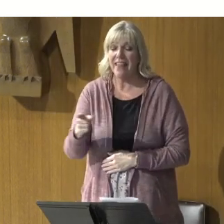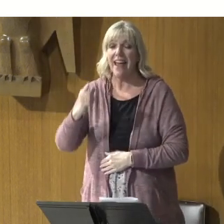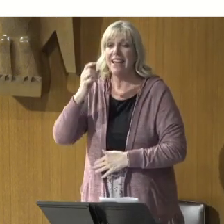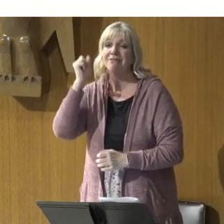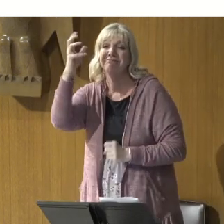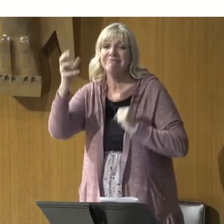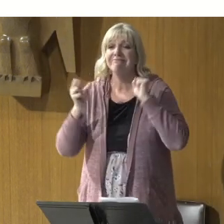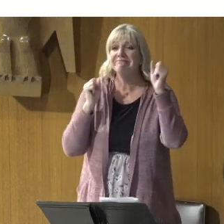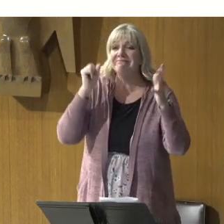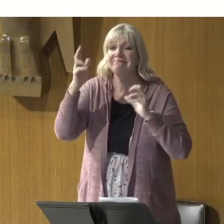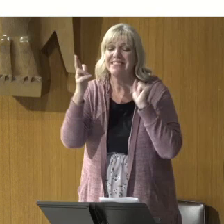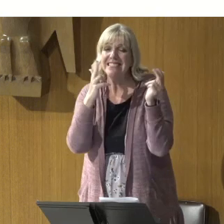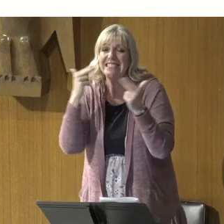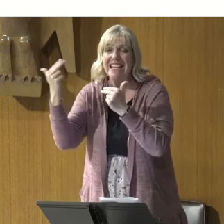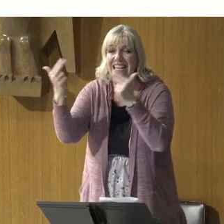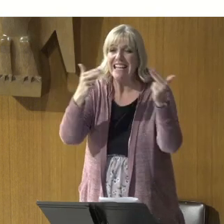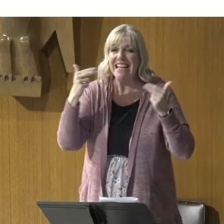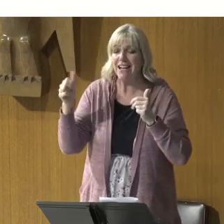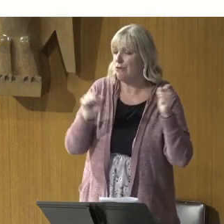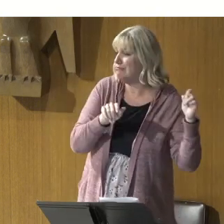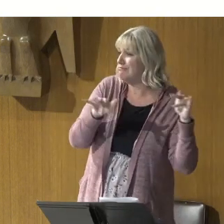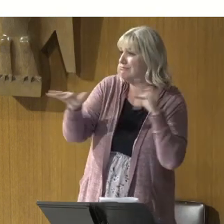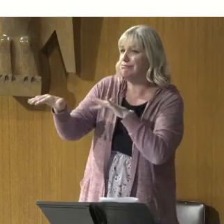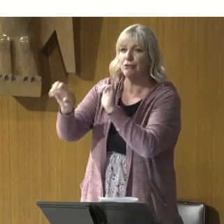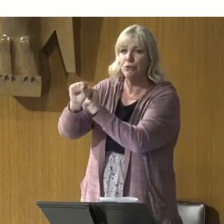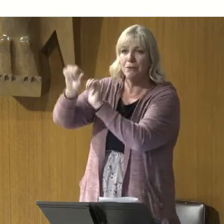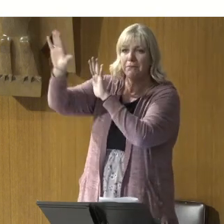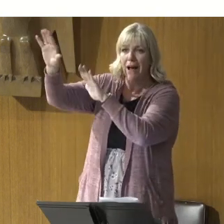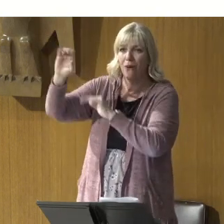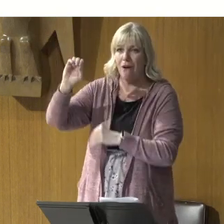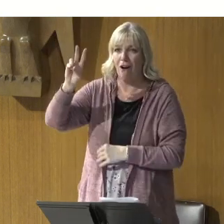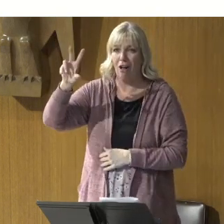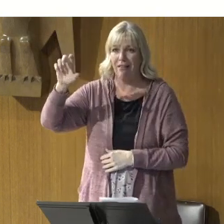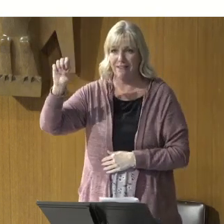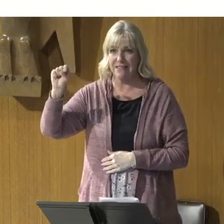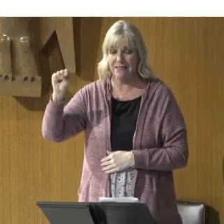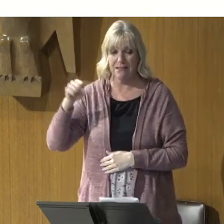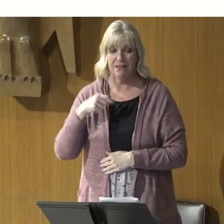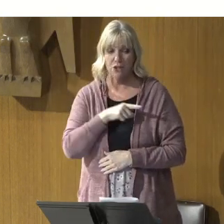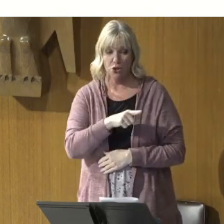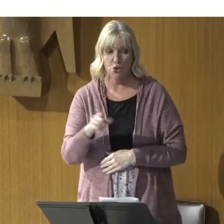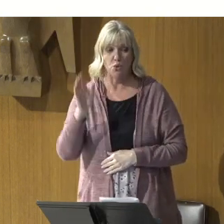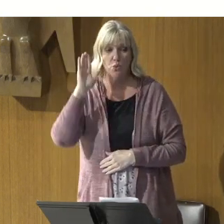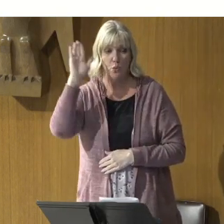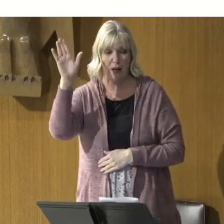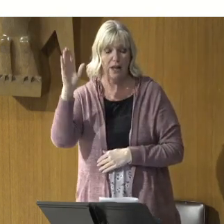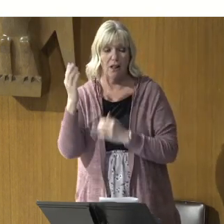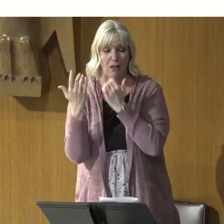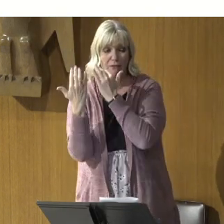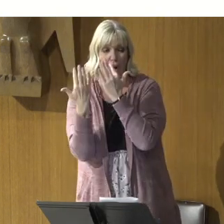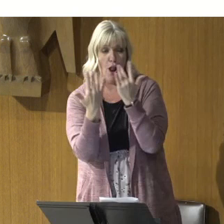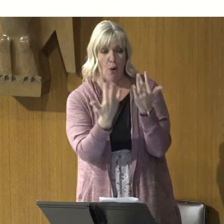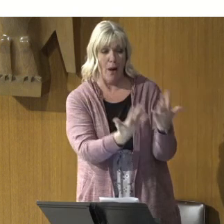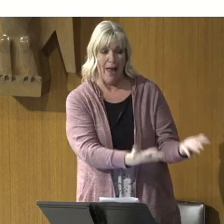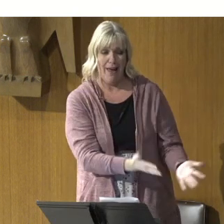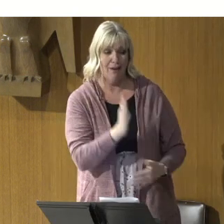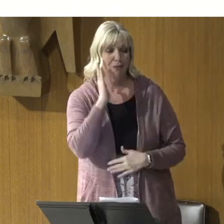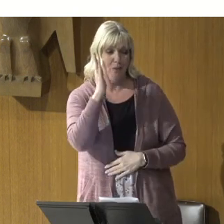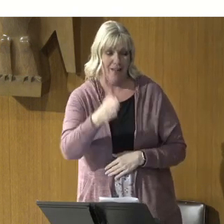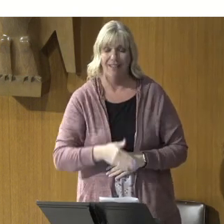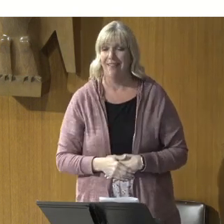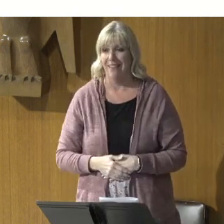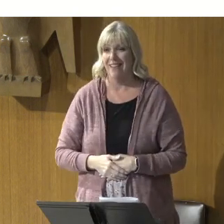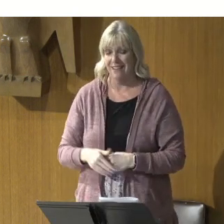out to the Mount of Olives. And Jesus said to them, You will all fall away. For it is written, I will strike the